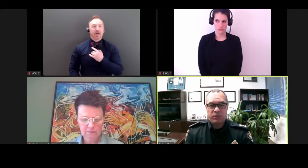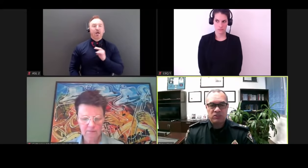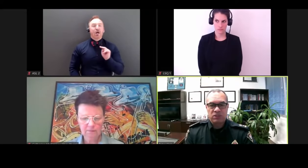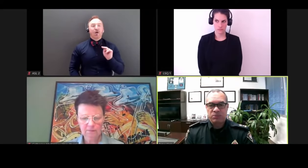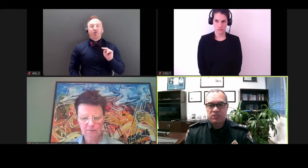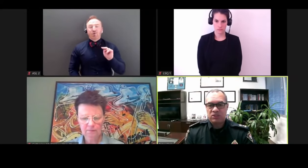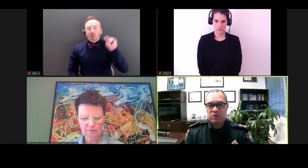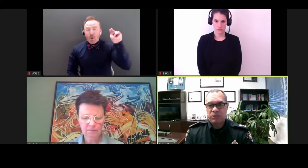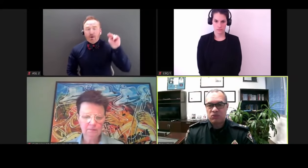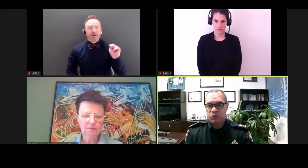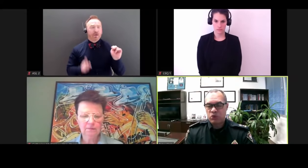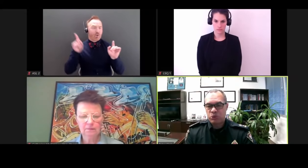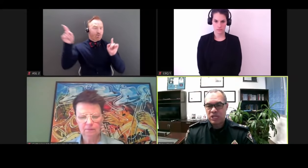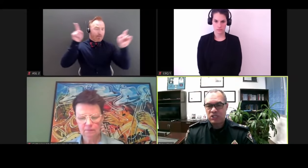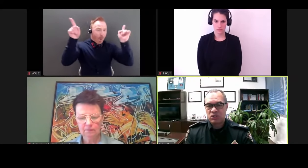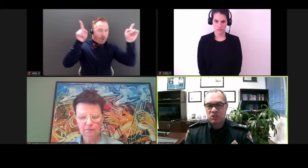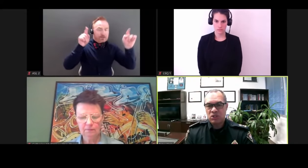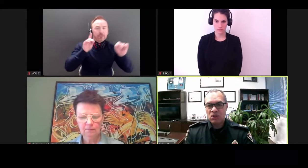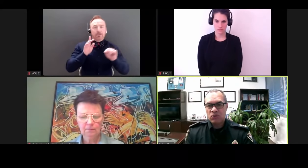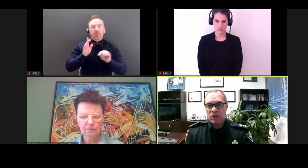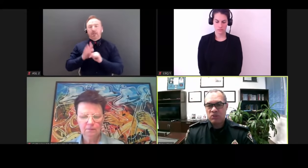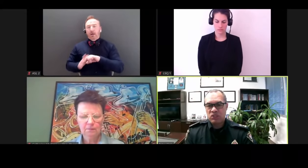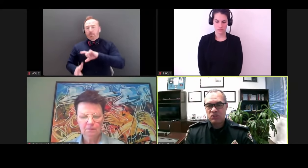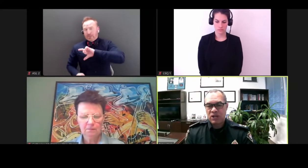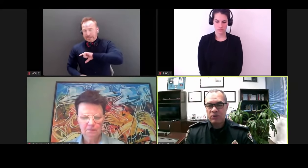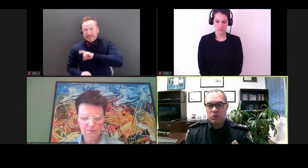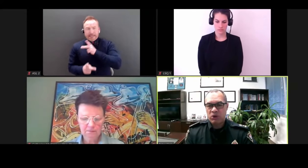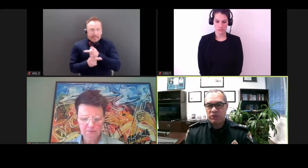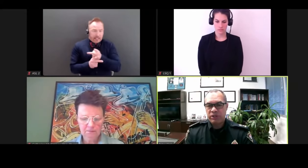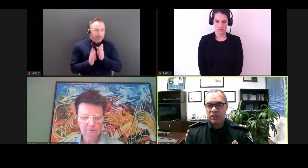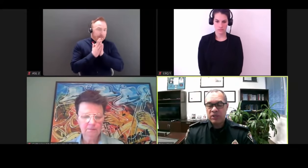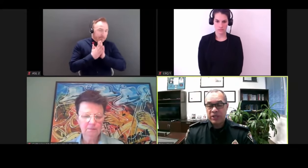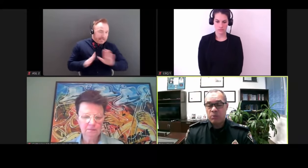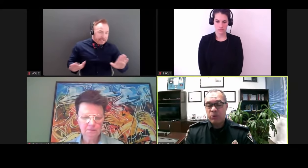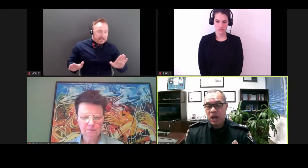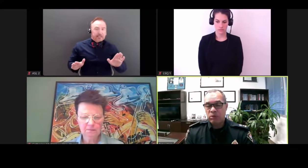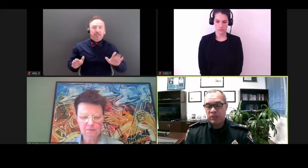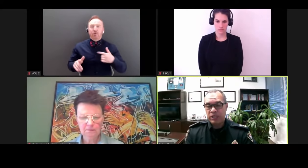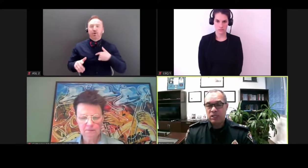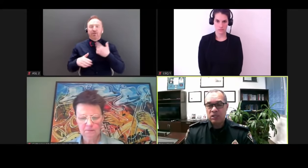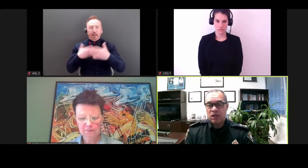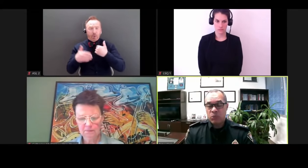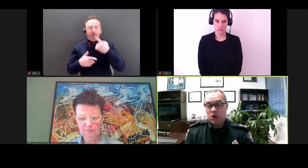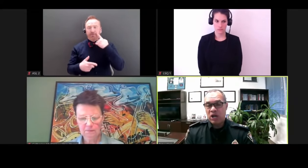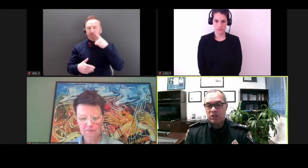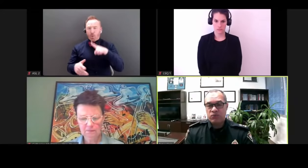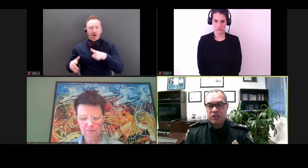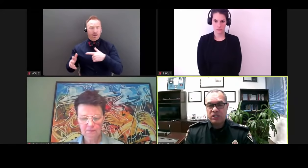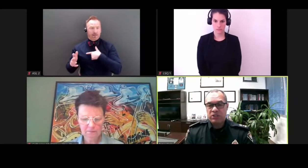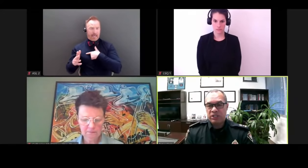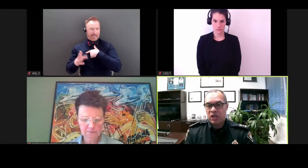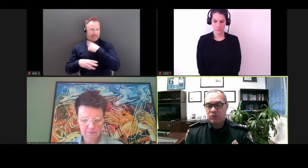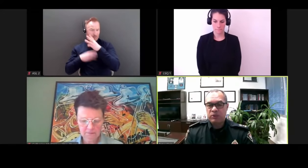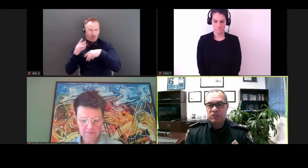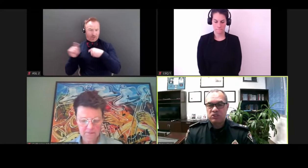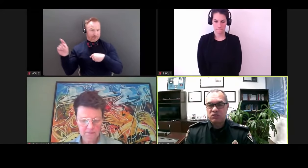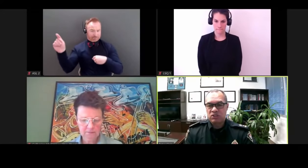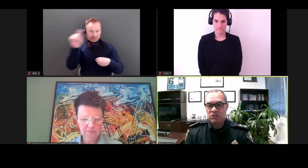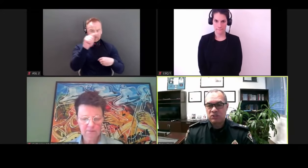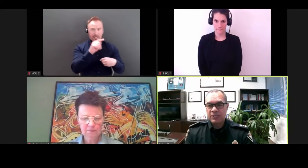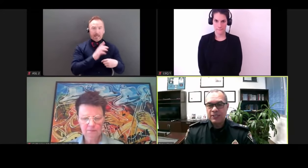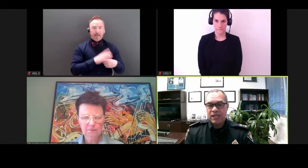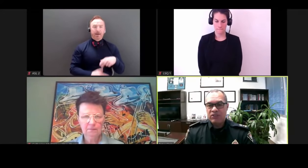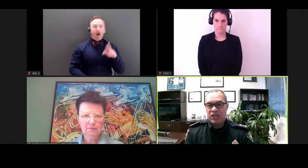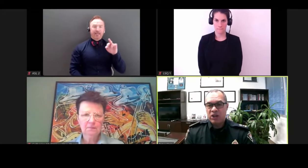international policing, peacekeeping, and force protection for embassies around the world. They are probably more underfunded than the Ottawa Police